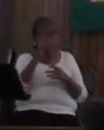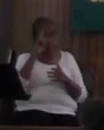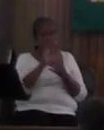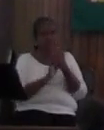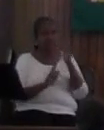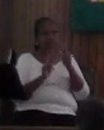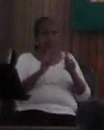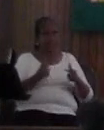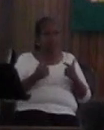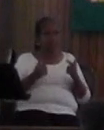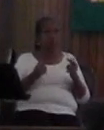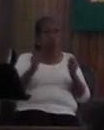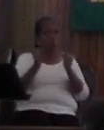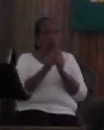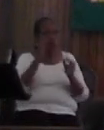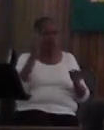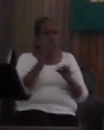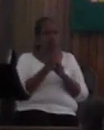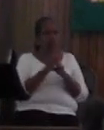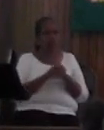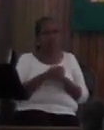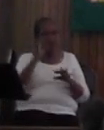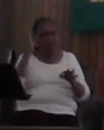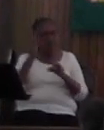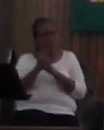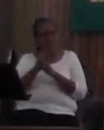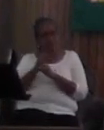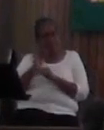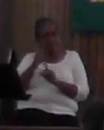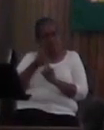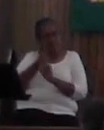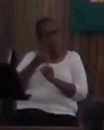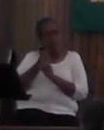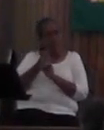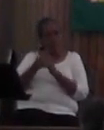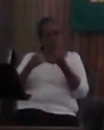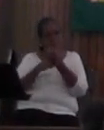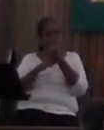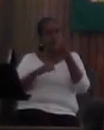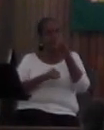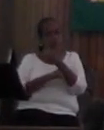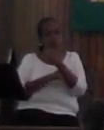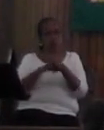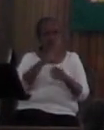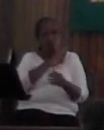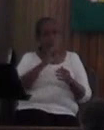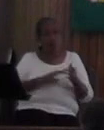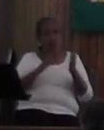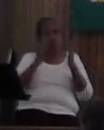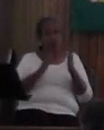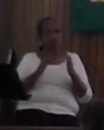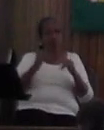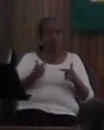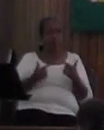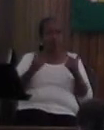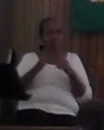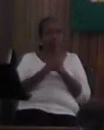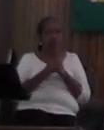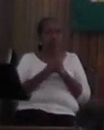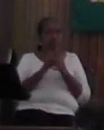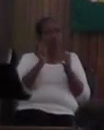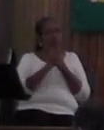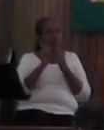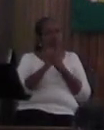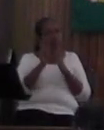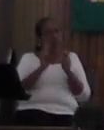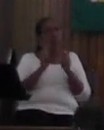Faith, you see, is foundational to the Christian life. the writer wants the struggling converts to